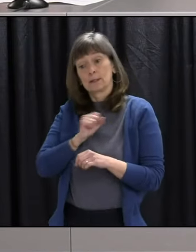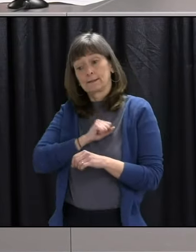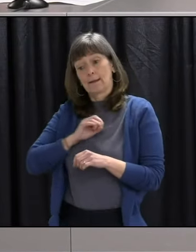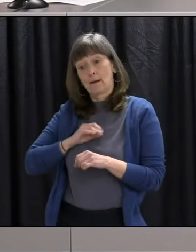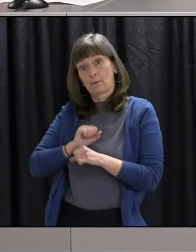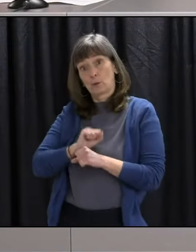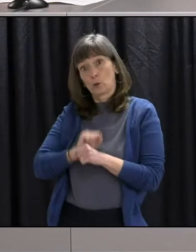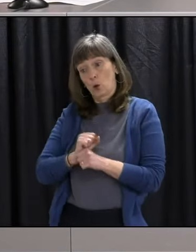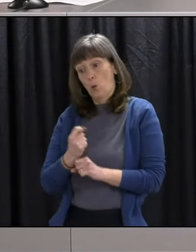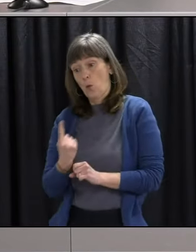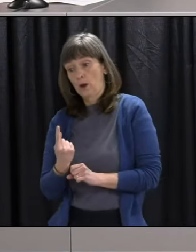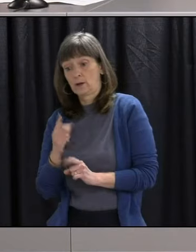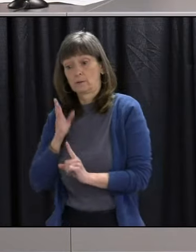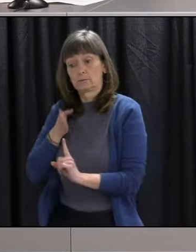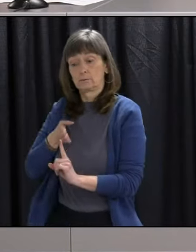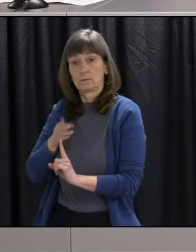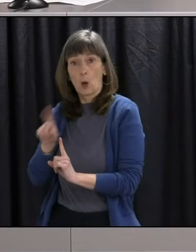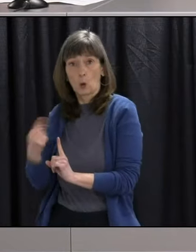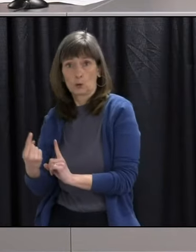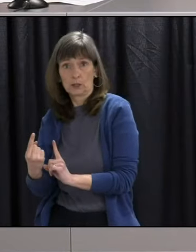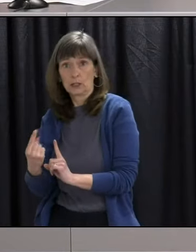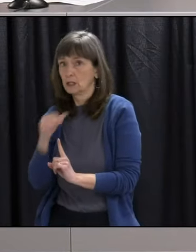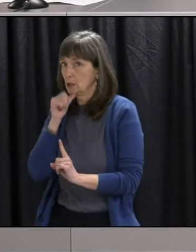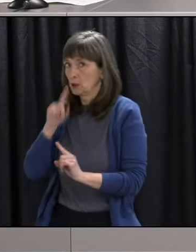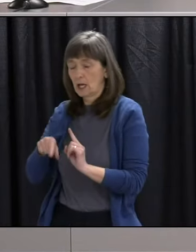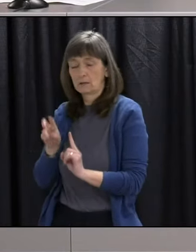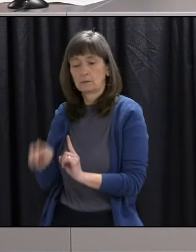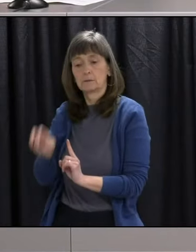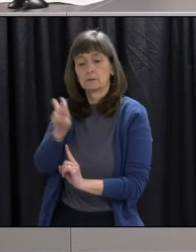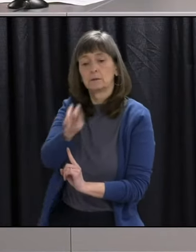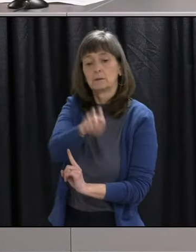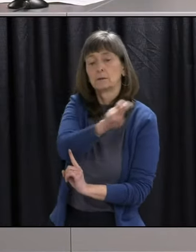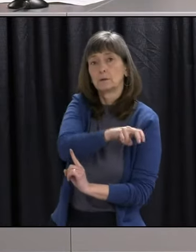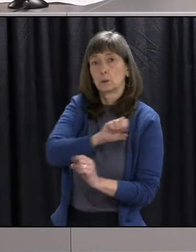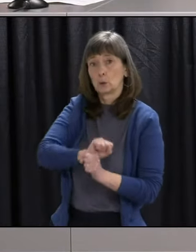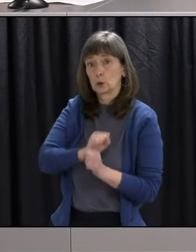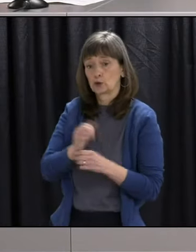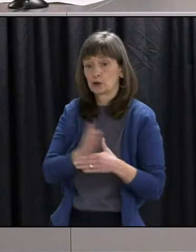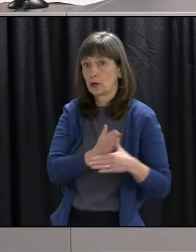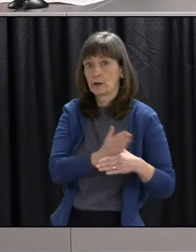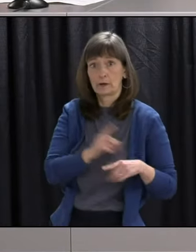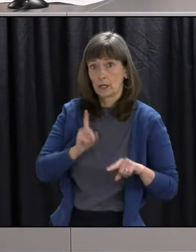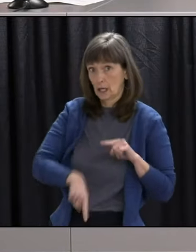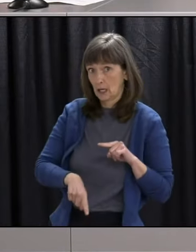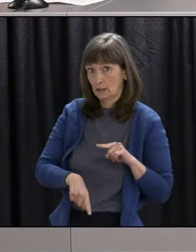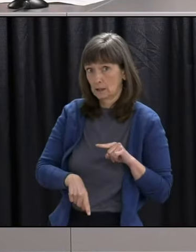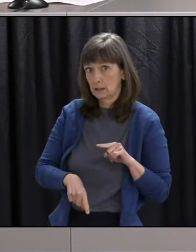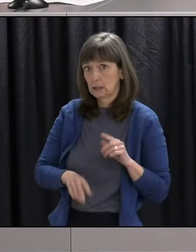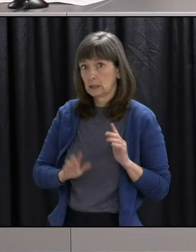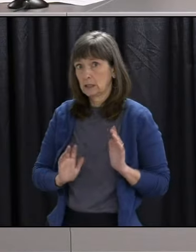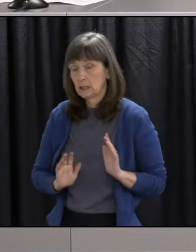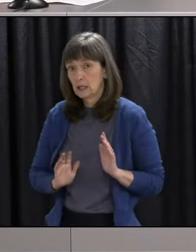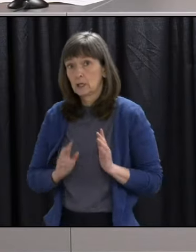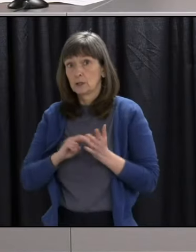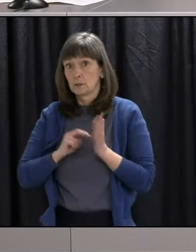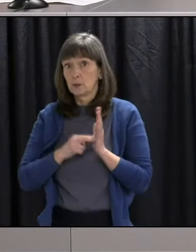Is this will carry the force of law, I assume? And what sorts of penalties would people be looking at if they didn't actually